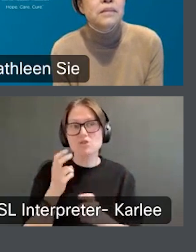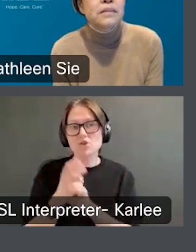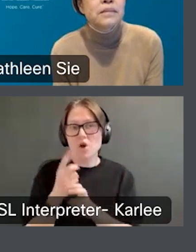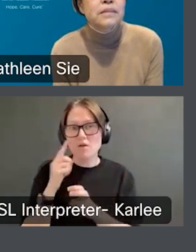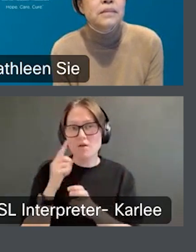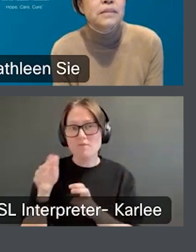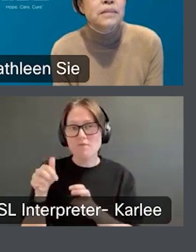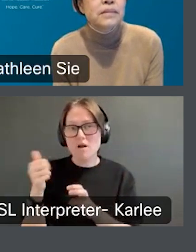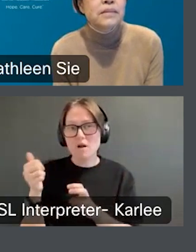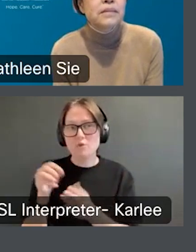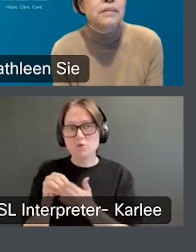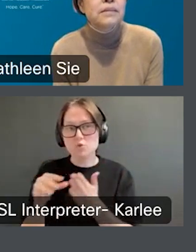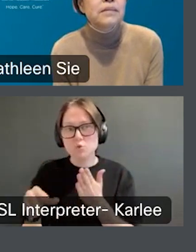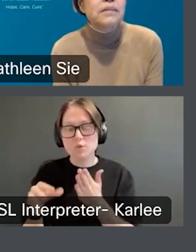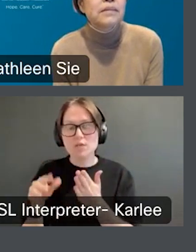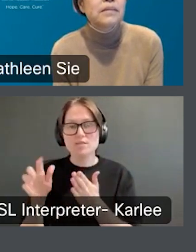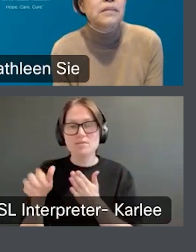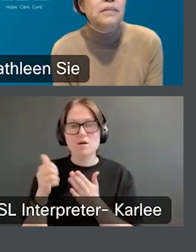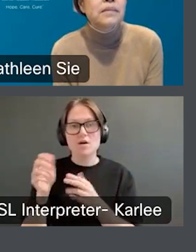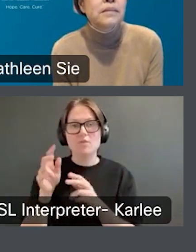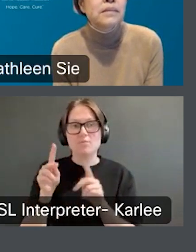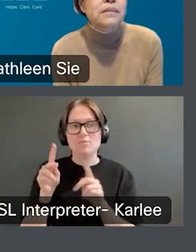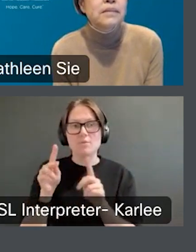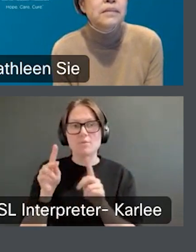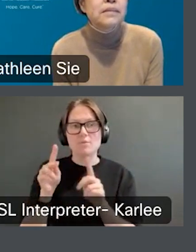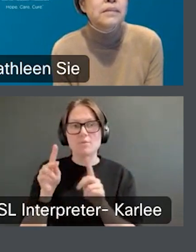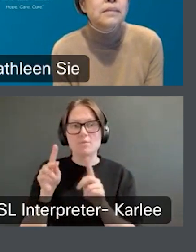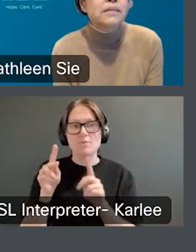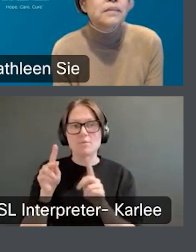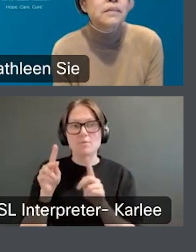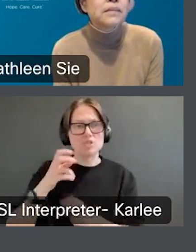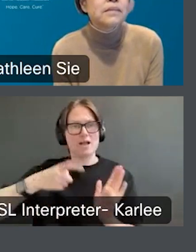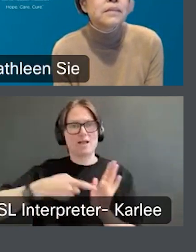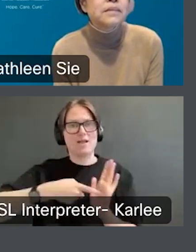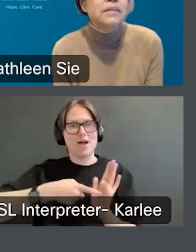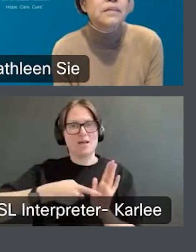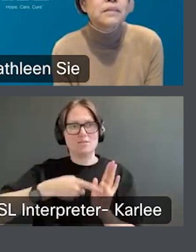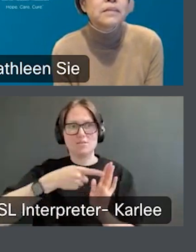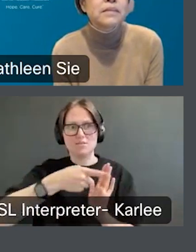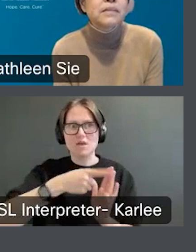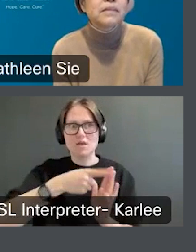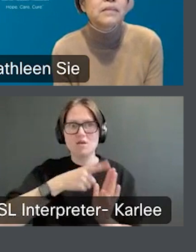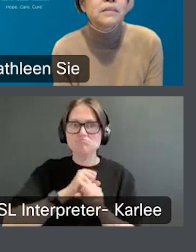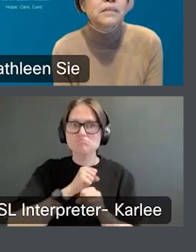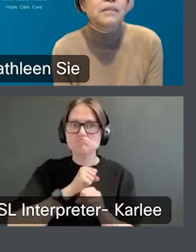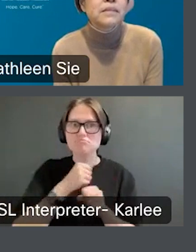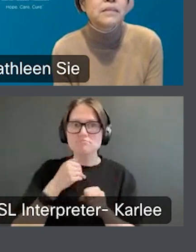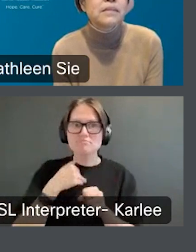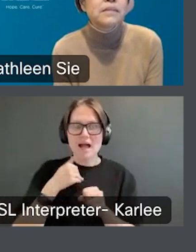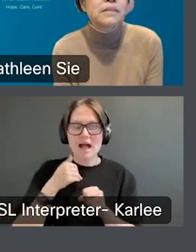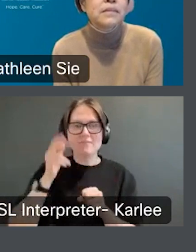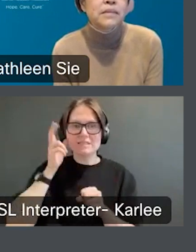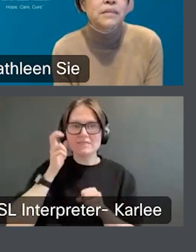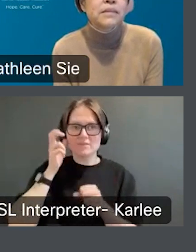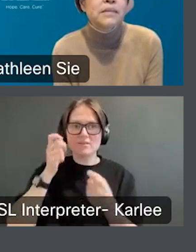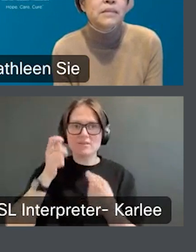others around these individuals to recognize that they really do have a listening